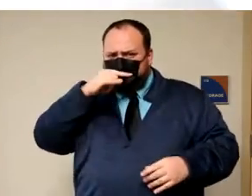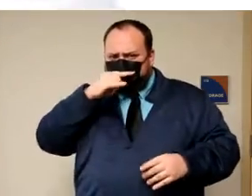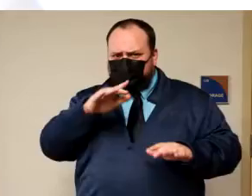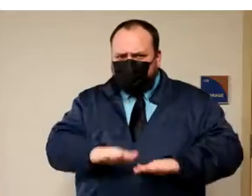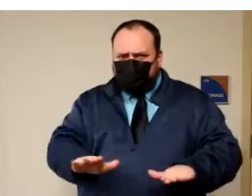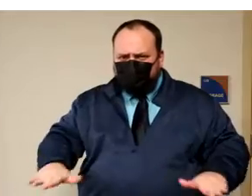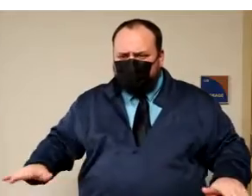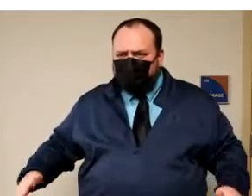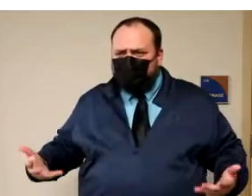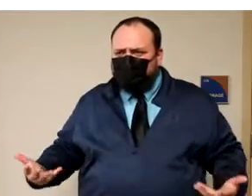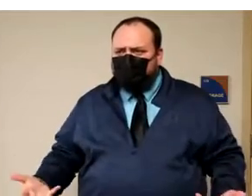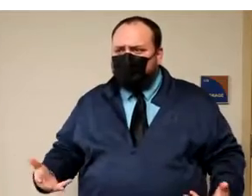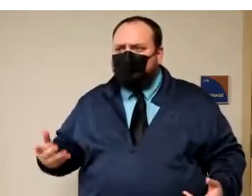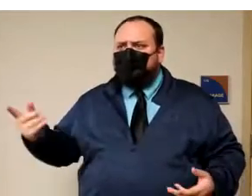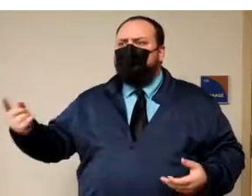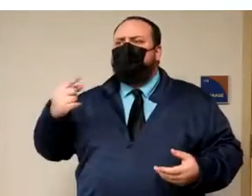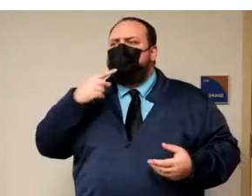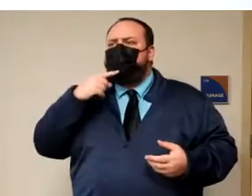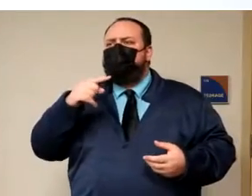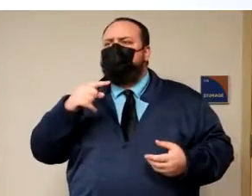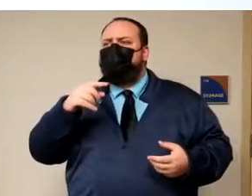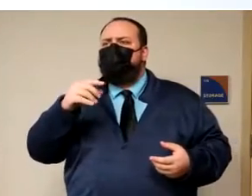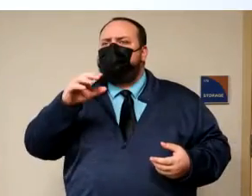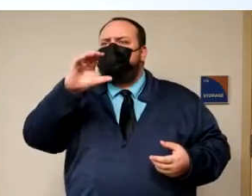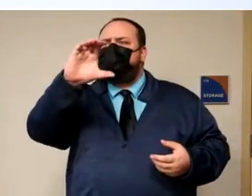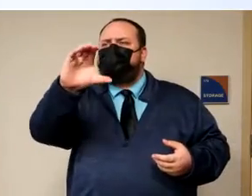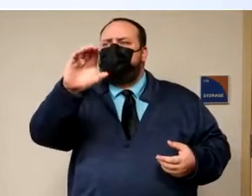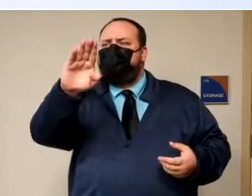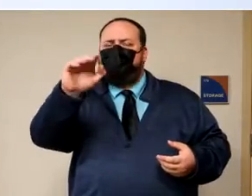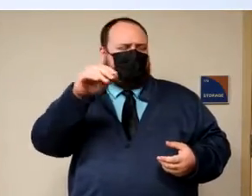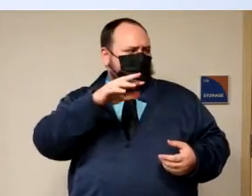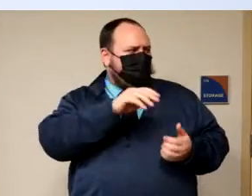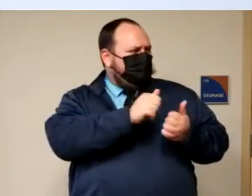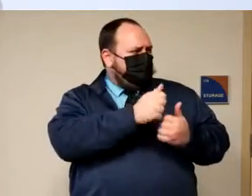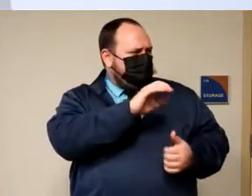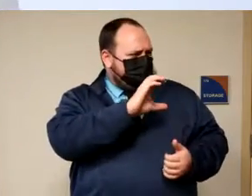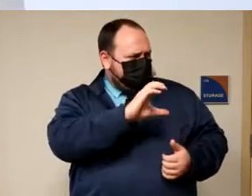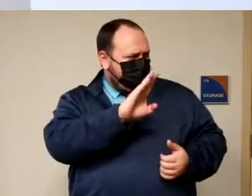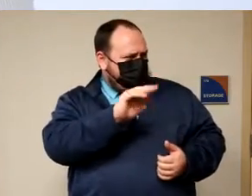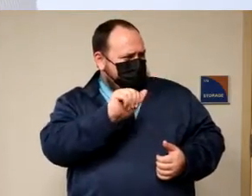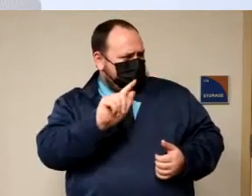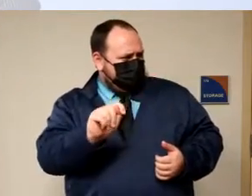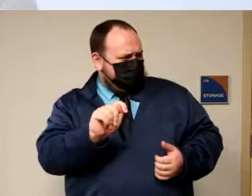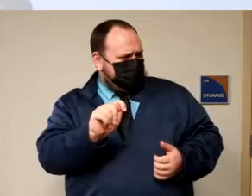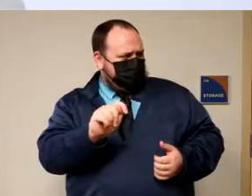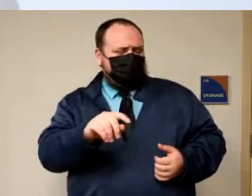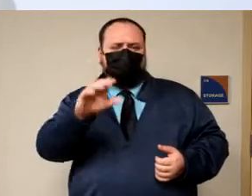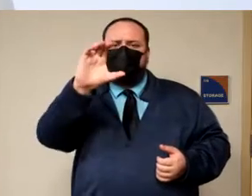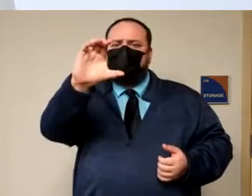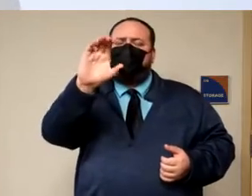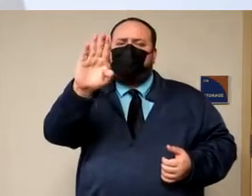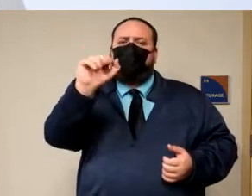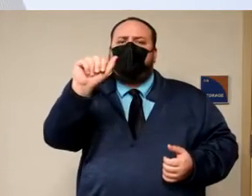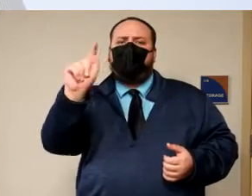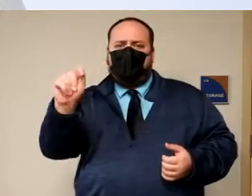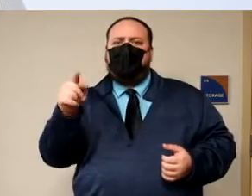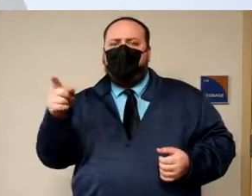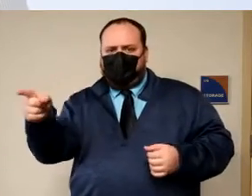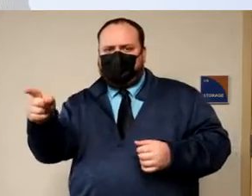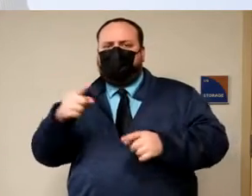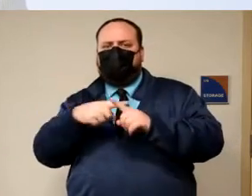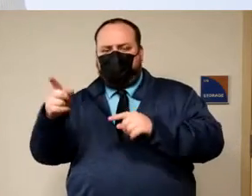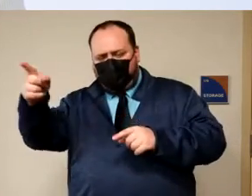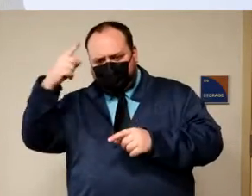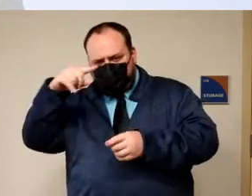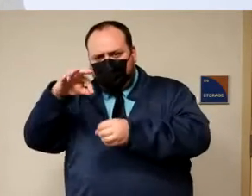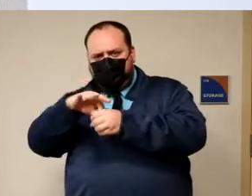Largely. So CVAP is citizen voting age population. Okay. So there is citizenship involved in that too. The other thing